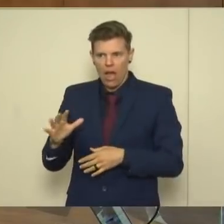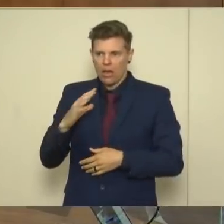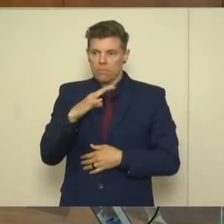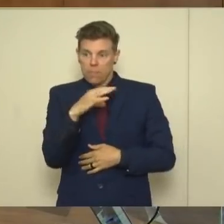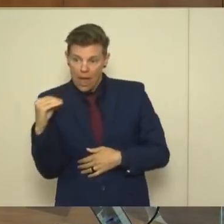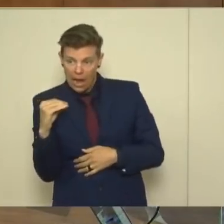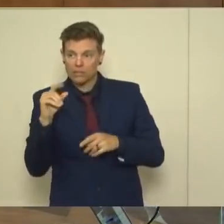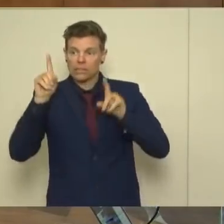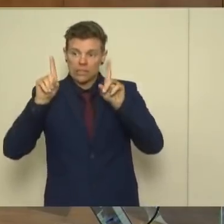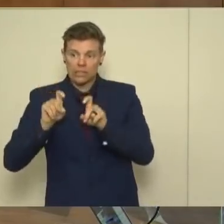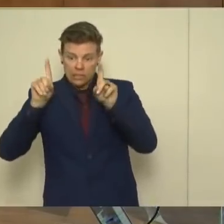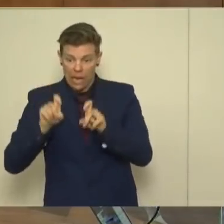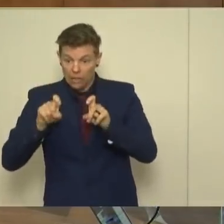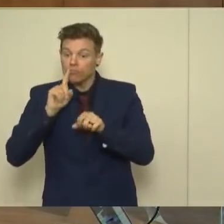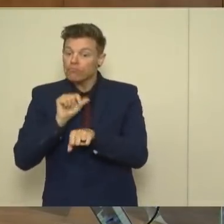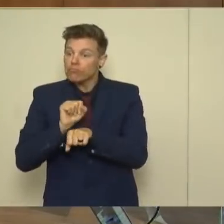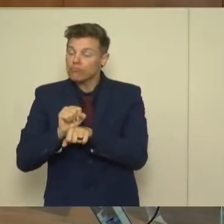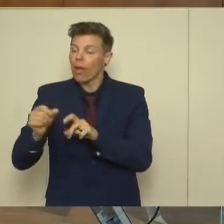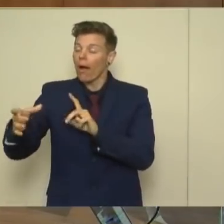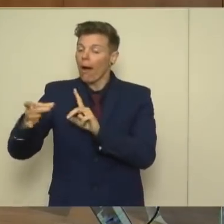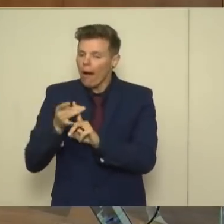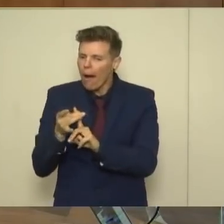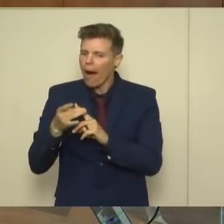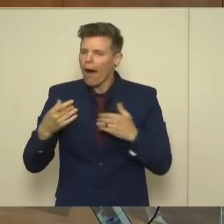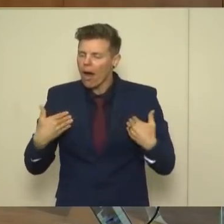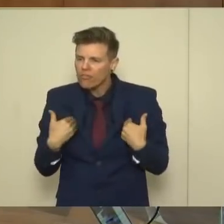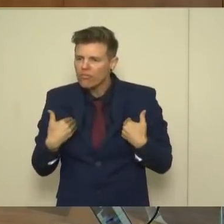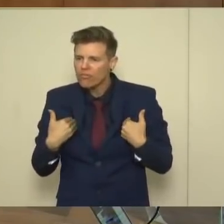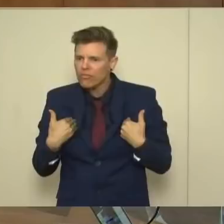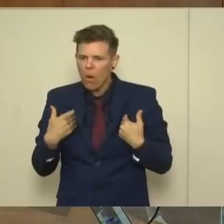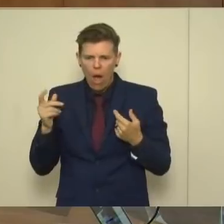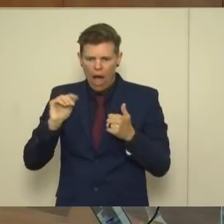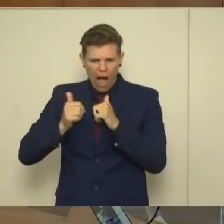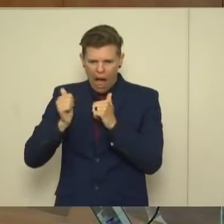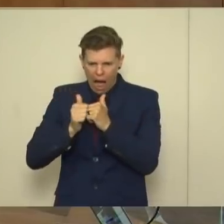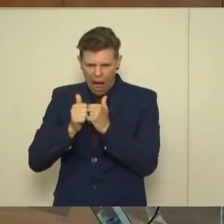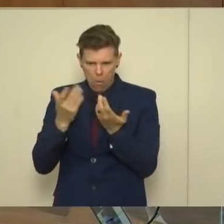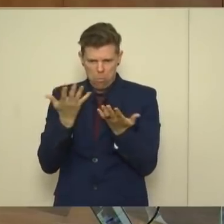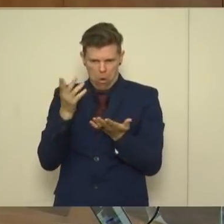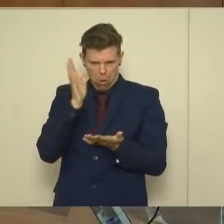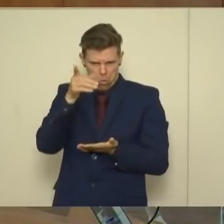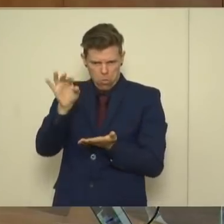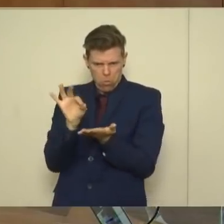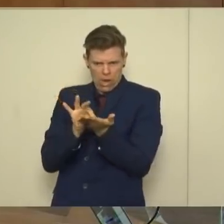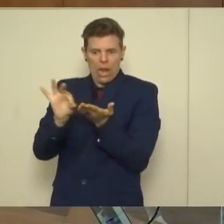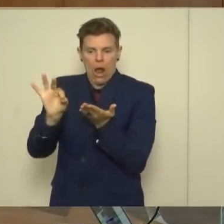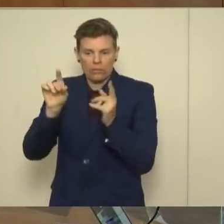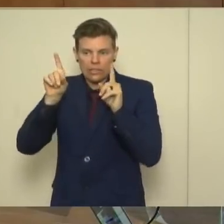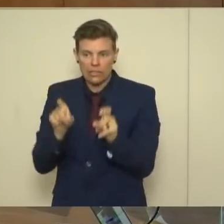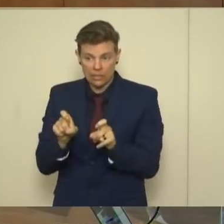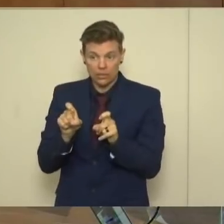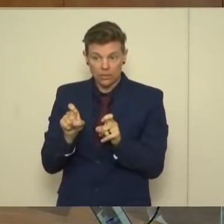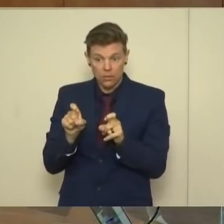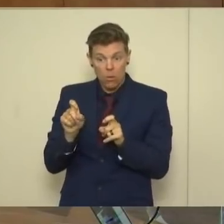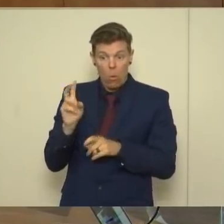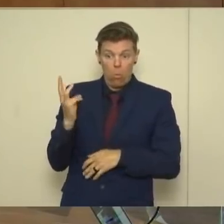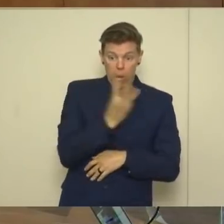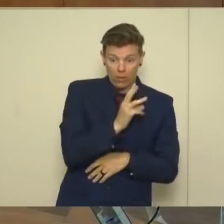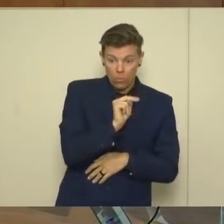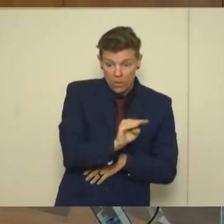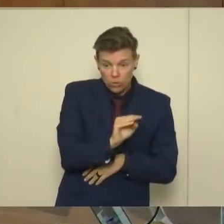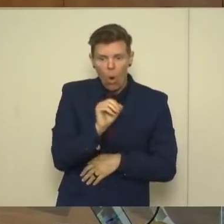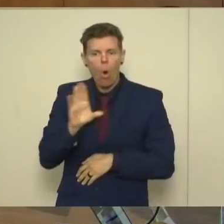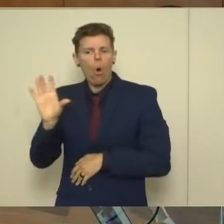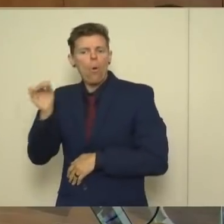lot of concern that I've heard from readers of the newspaper about that. And so I just want to get some clarity